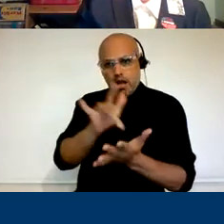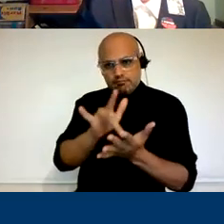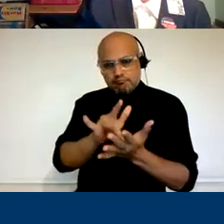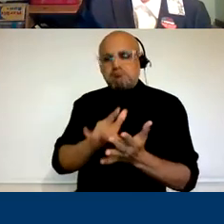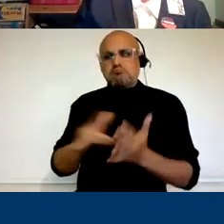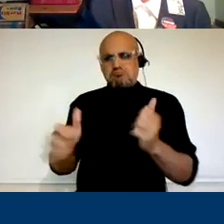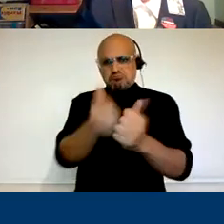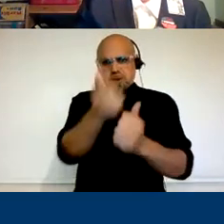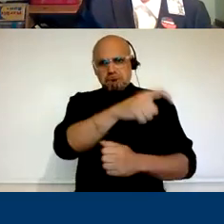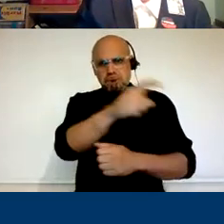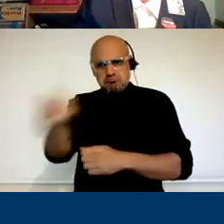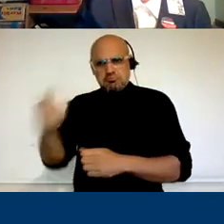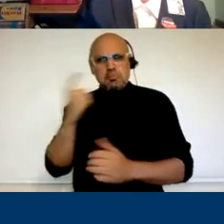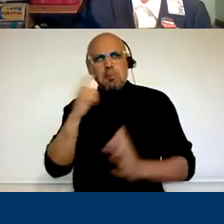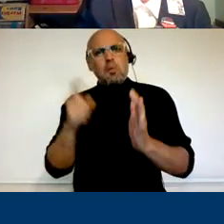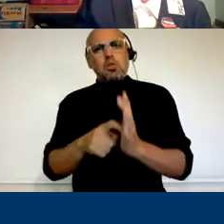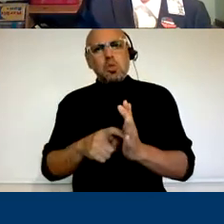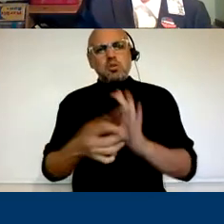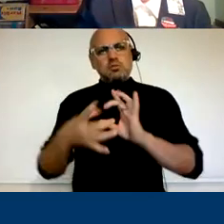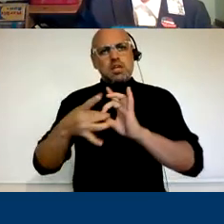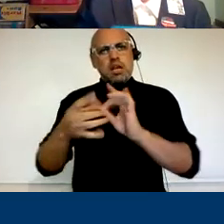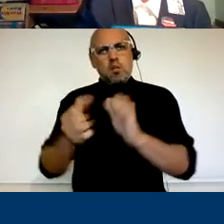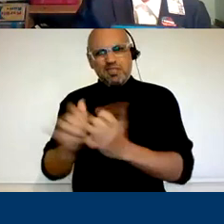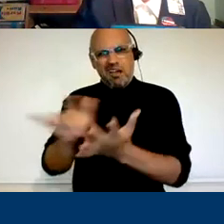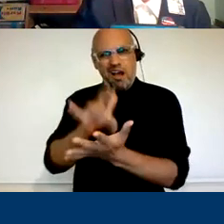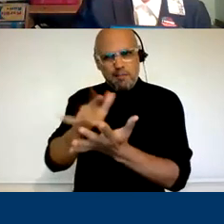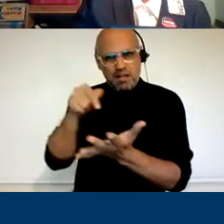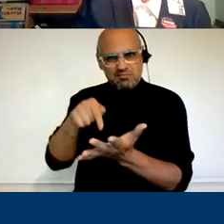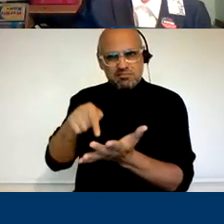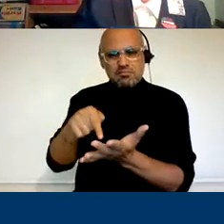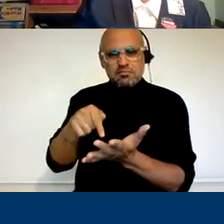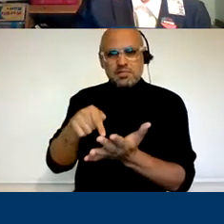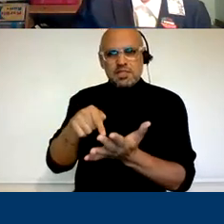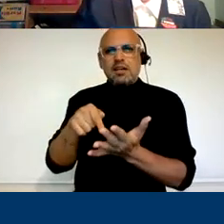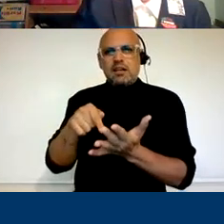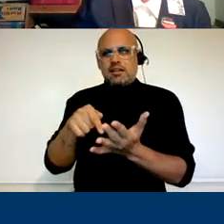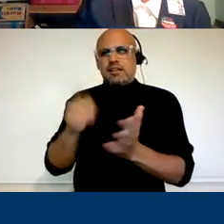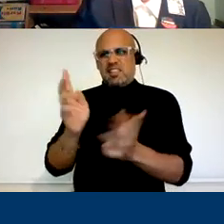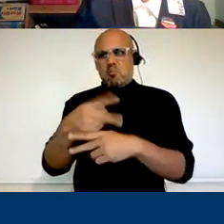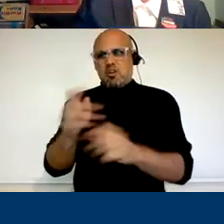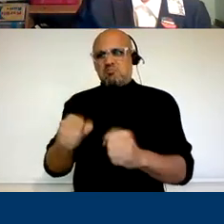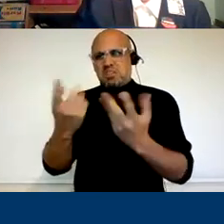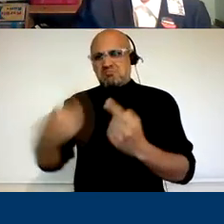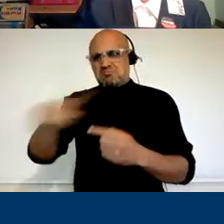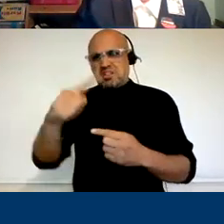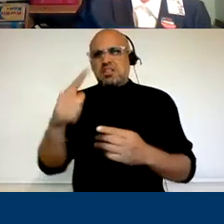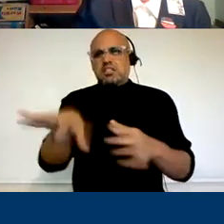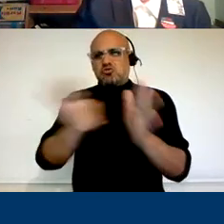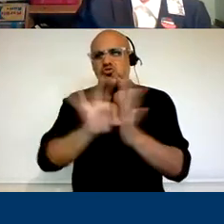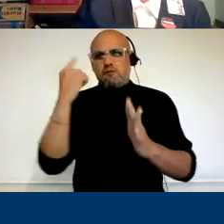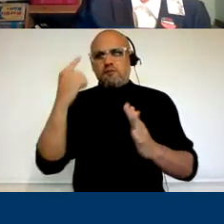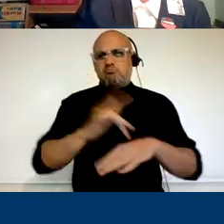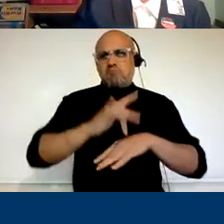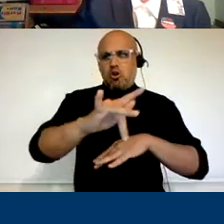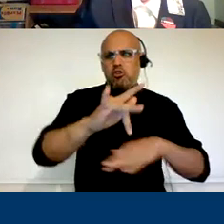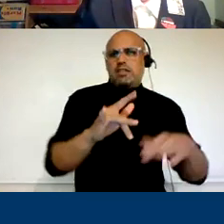them that we noticed was related to the iPad was the product of choice for early elementary, like grade 1